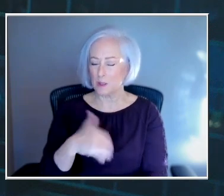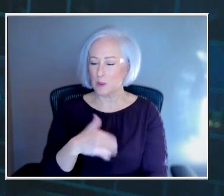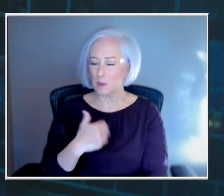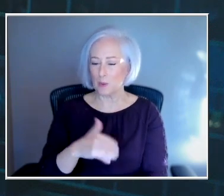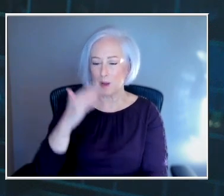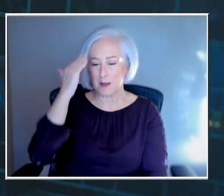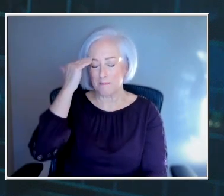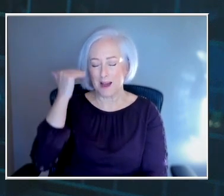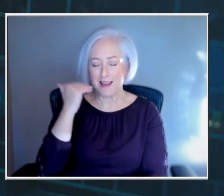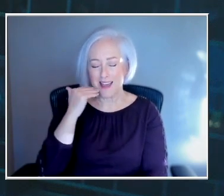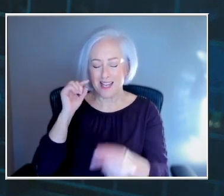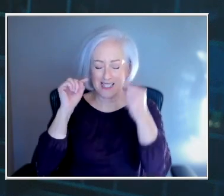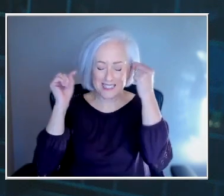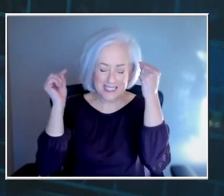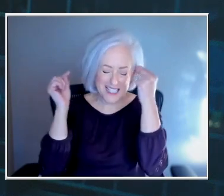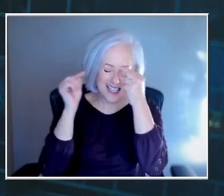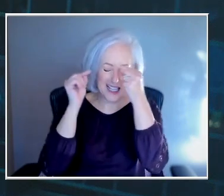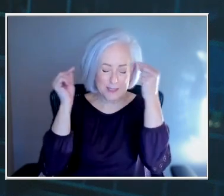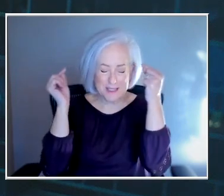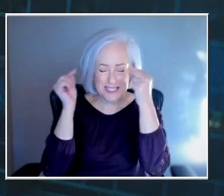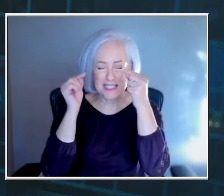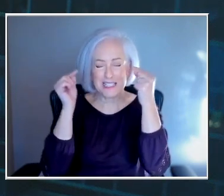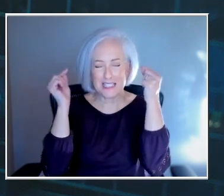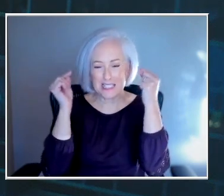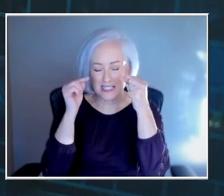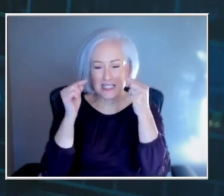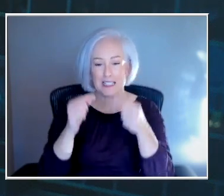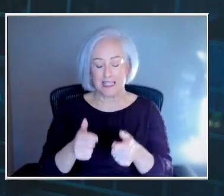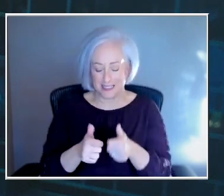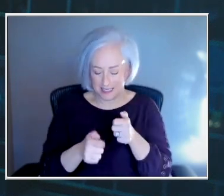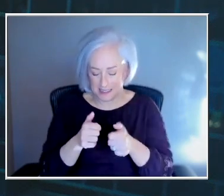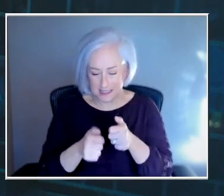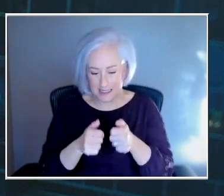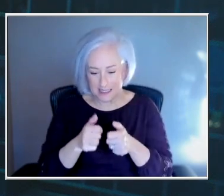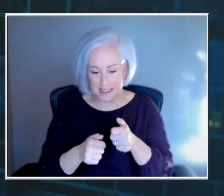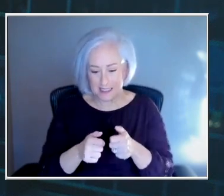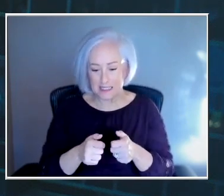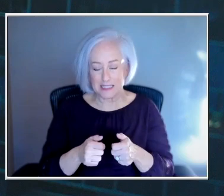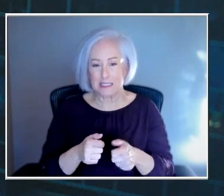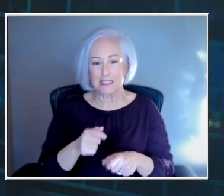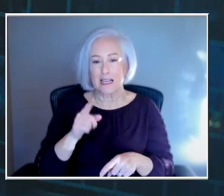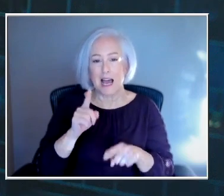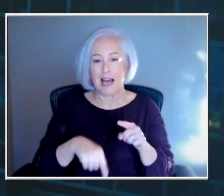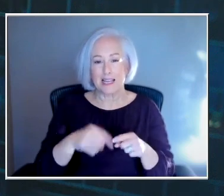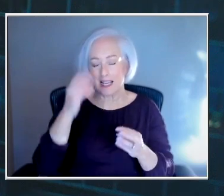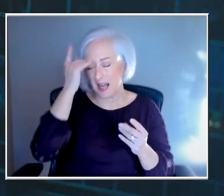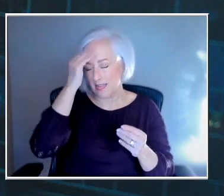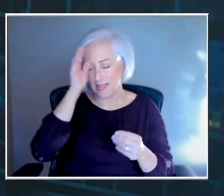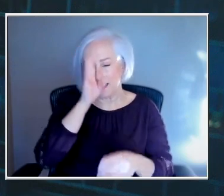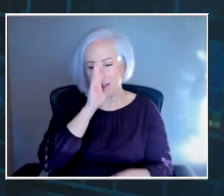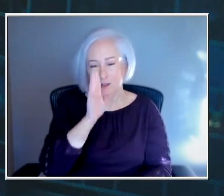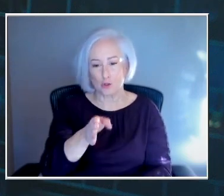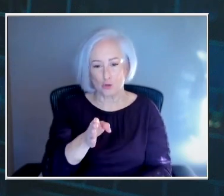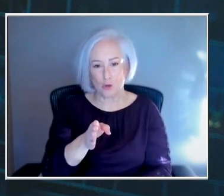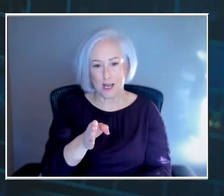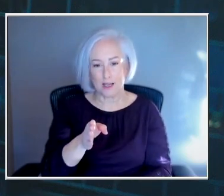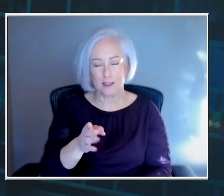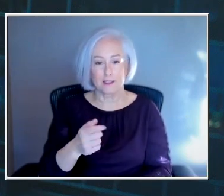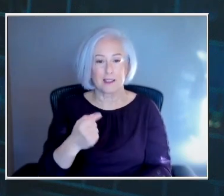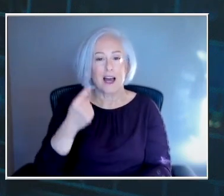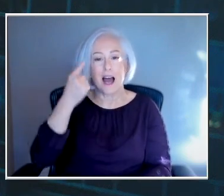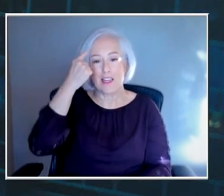hurting, and I'm not thinking, I cannot think straight, but I thought that I was having a bad